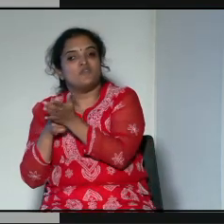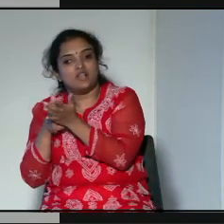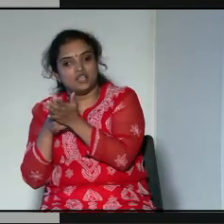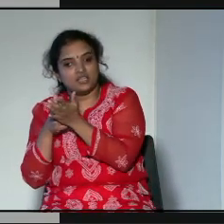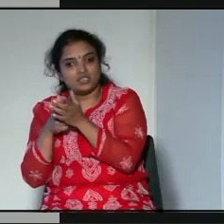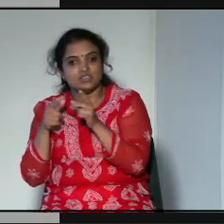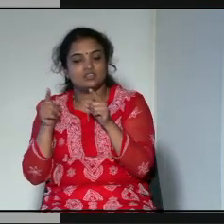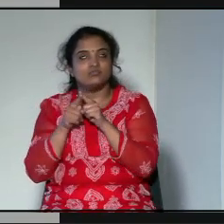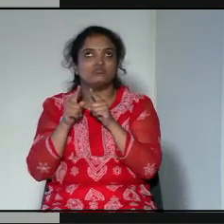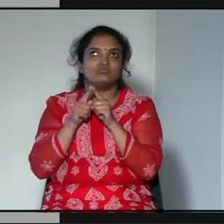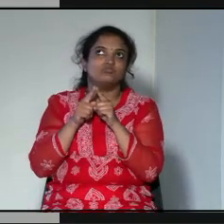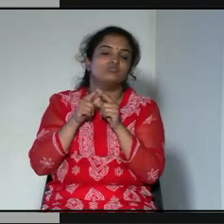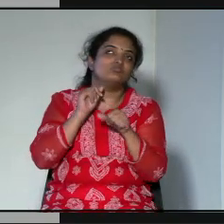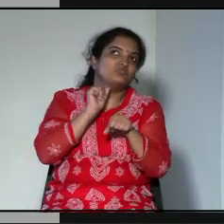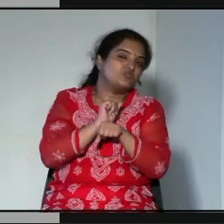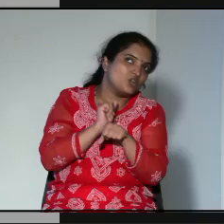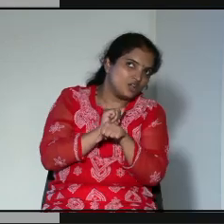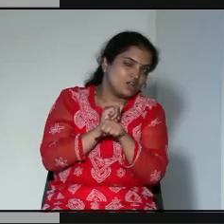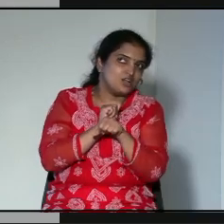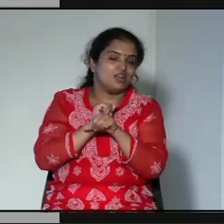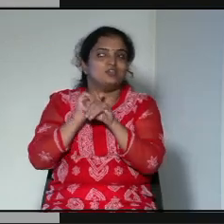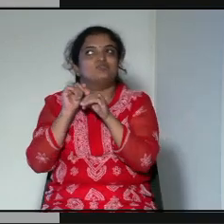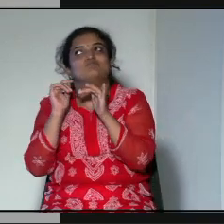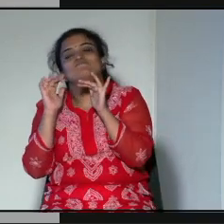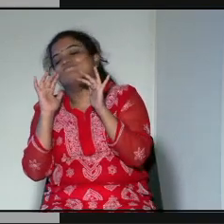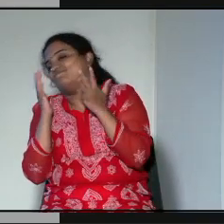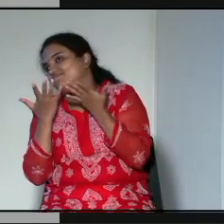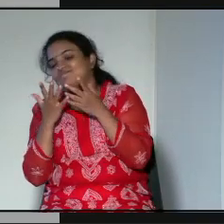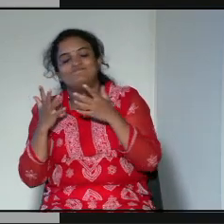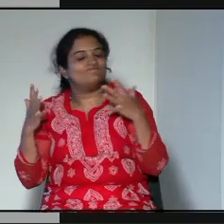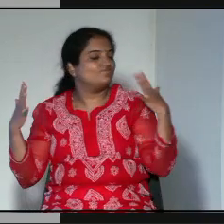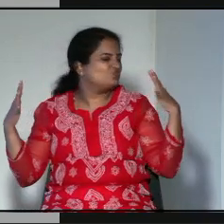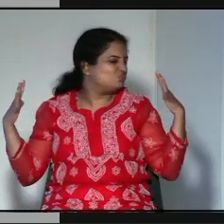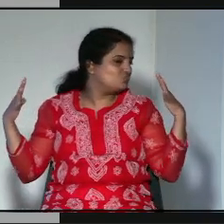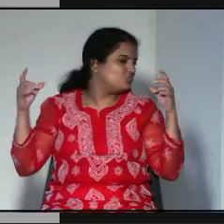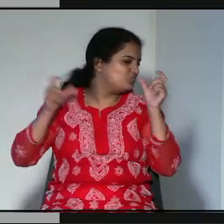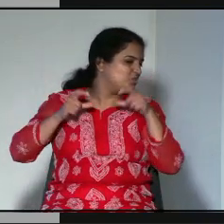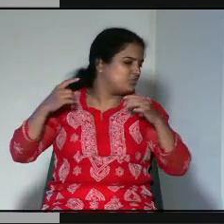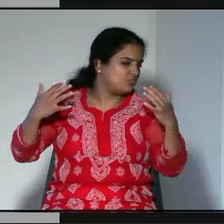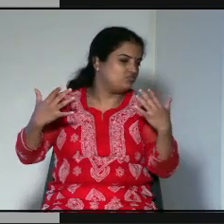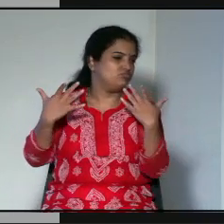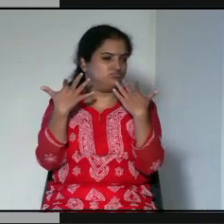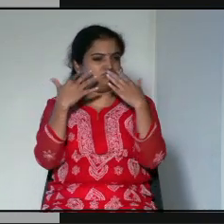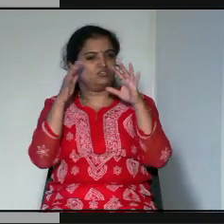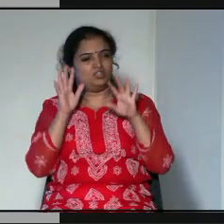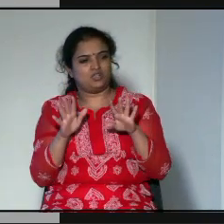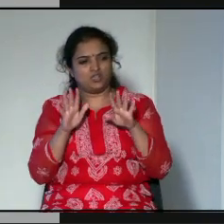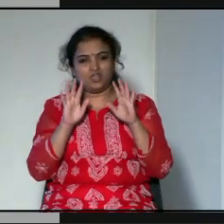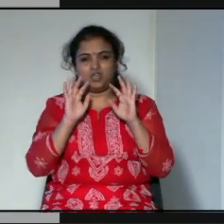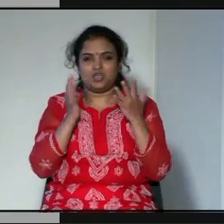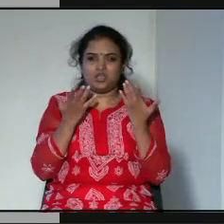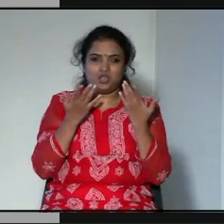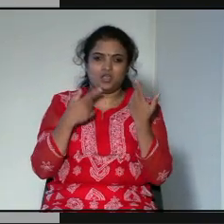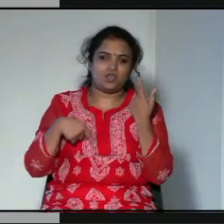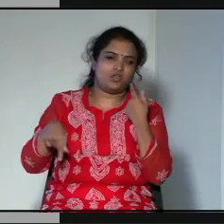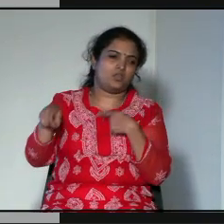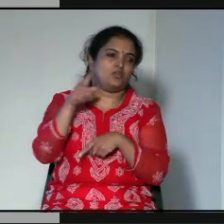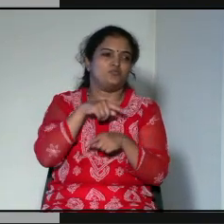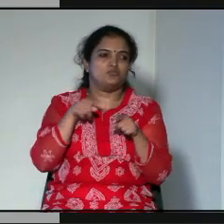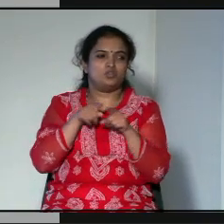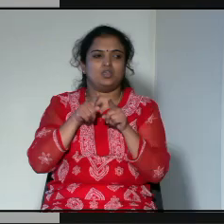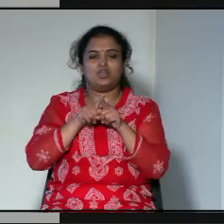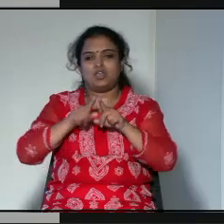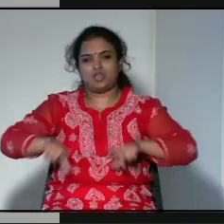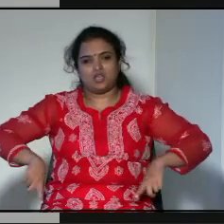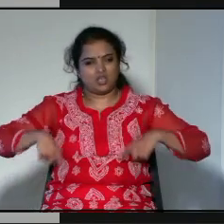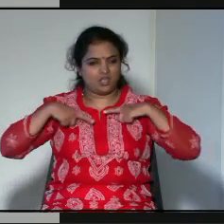and leisure, work and play, crowds and solitude, frenzy and stillness, that Meera's sculpted figures come to life from